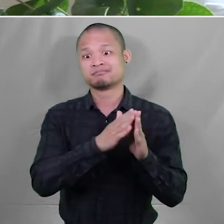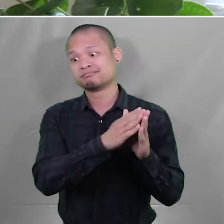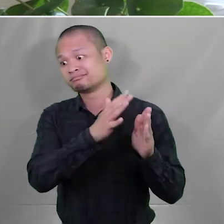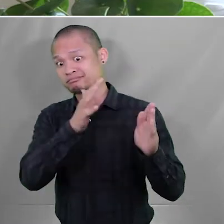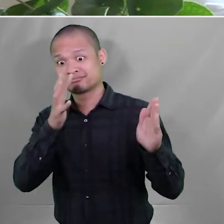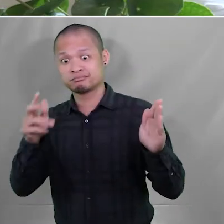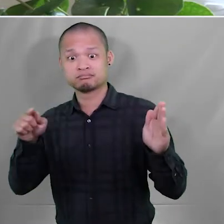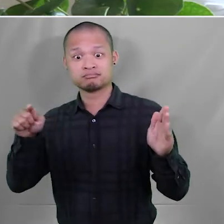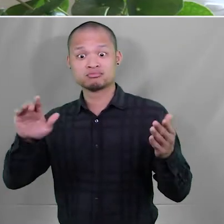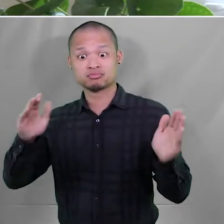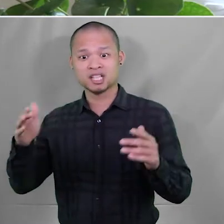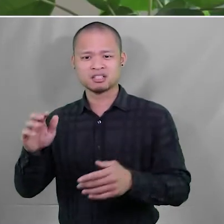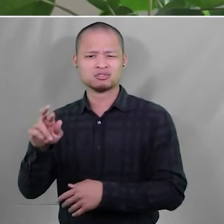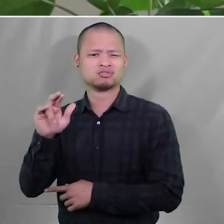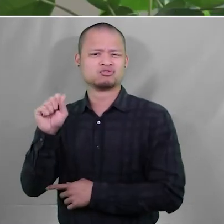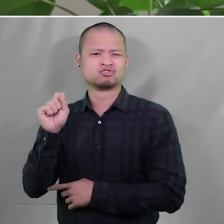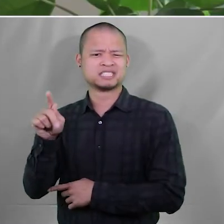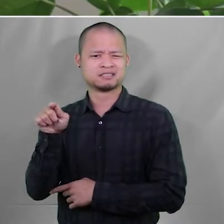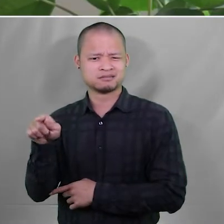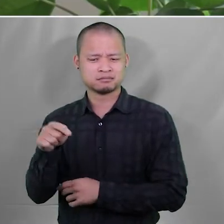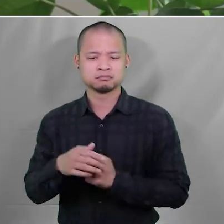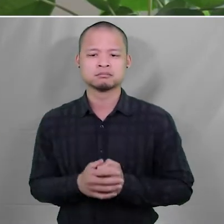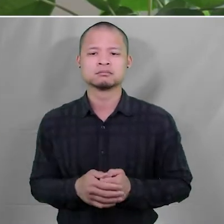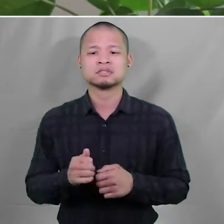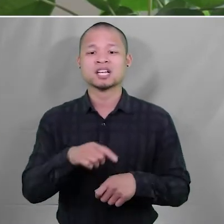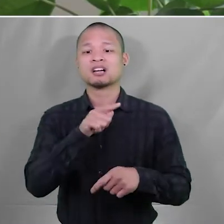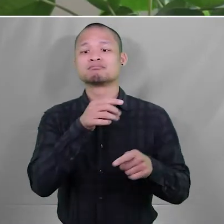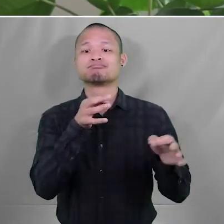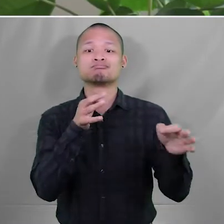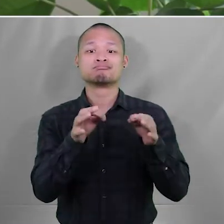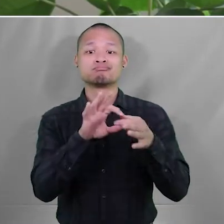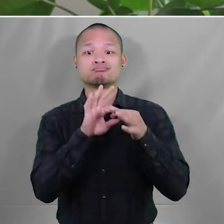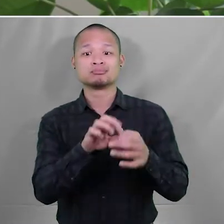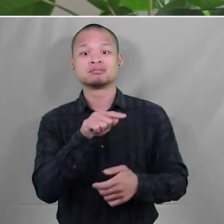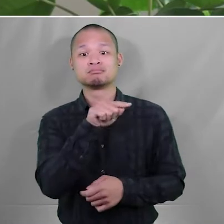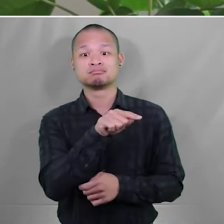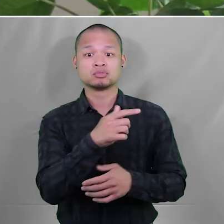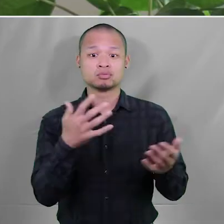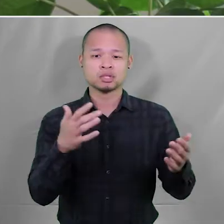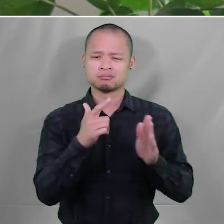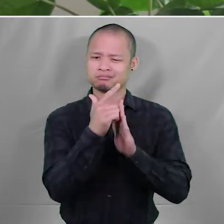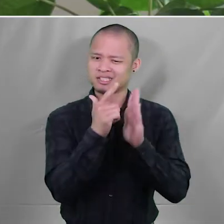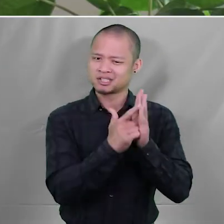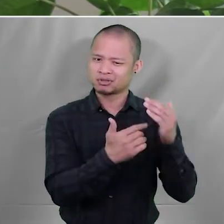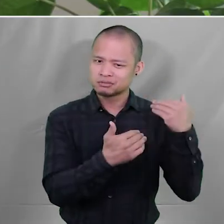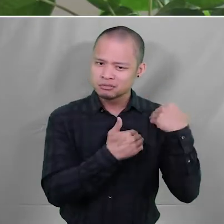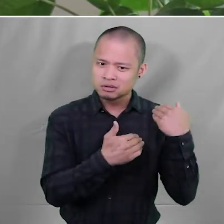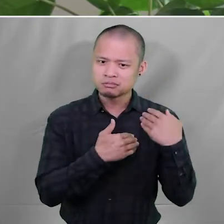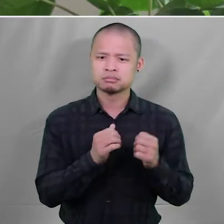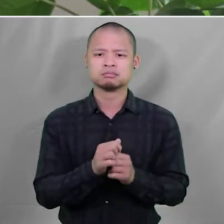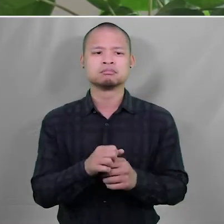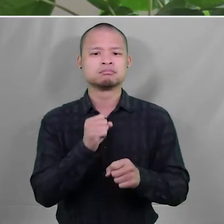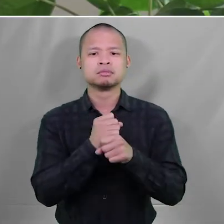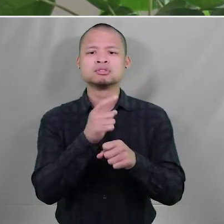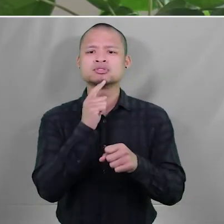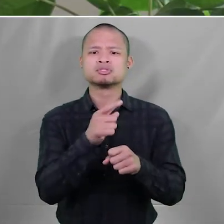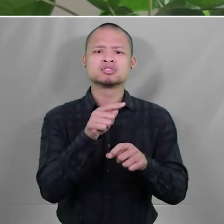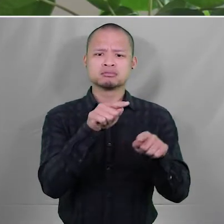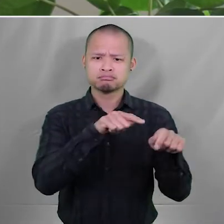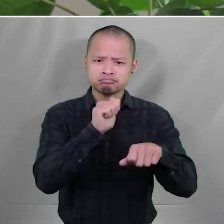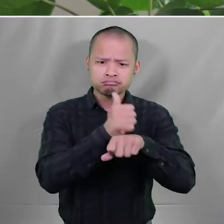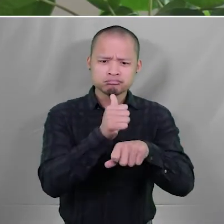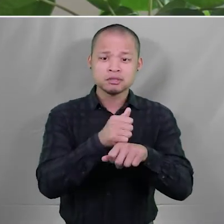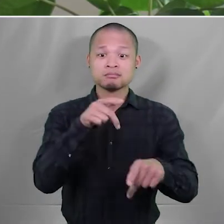of risk on the far right. So the term duty of care refers to a legal responsibility that was set up to